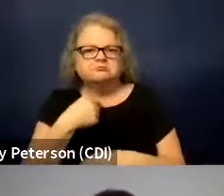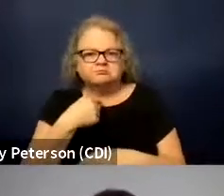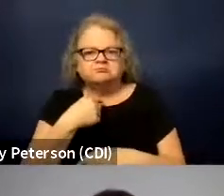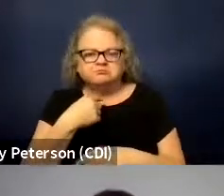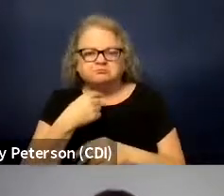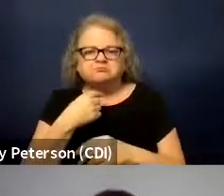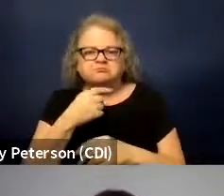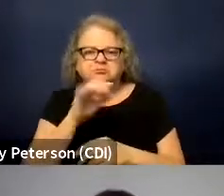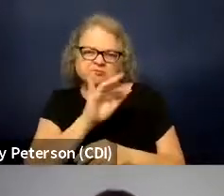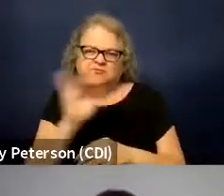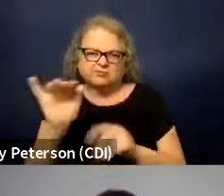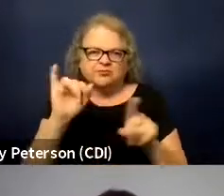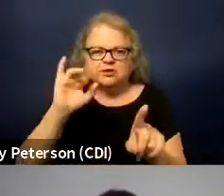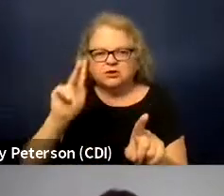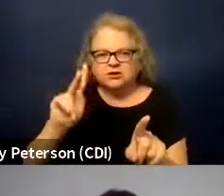kellydjm1@dhec.sc.gov.